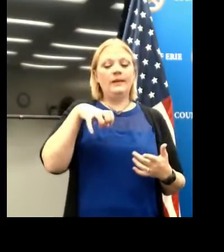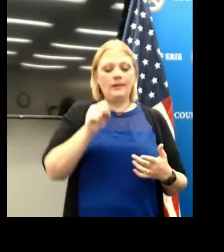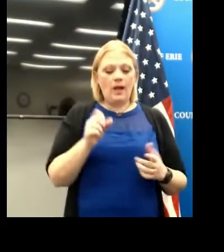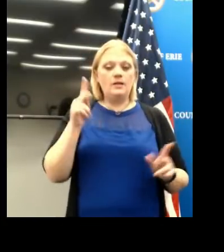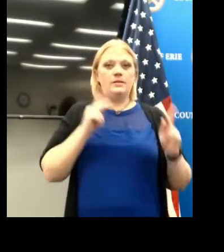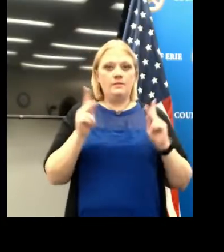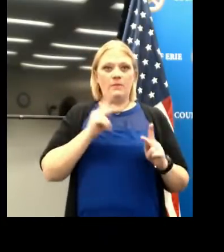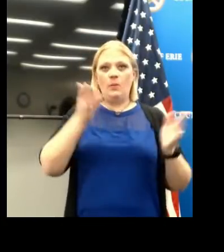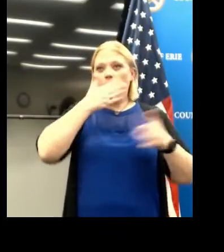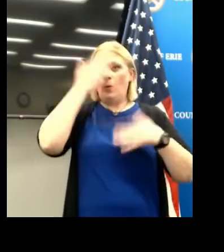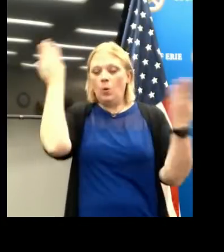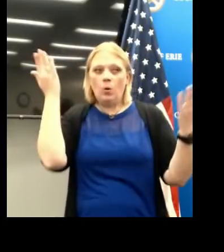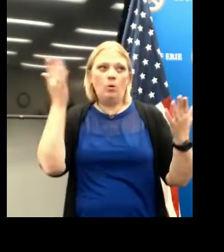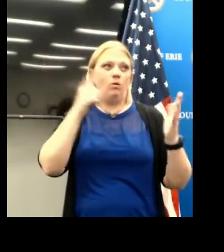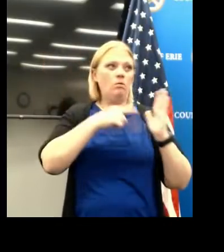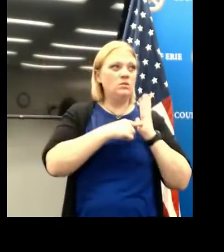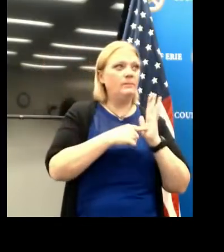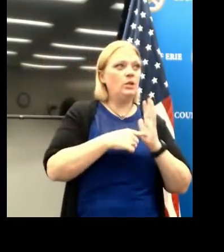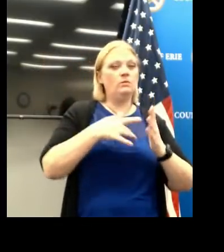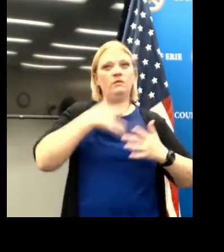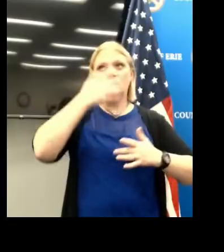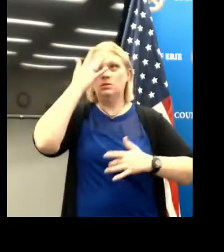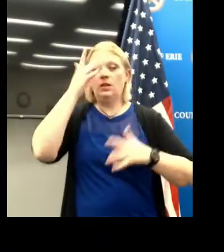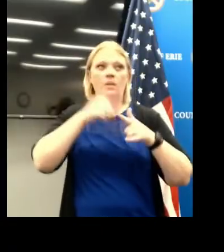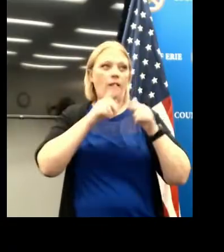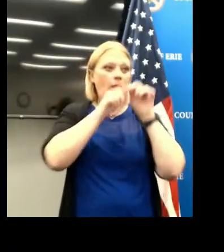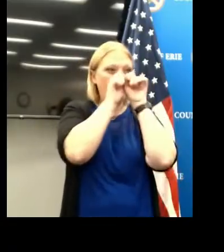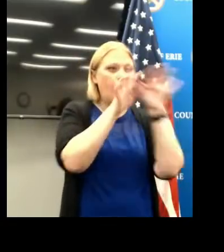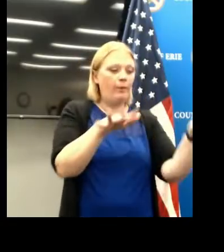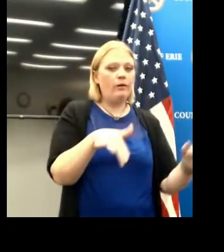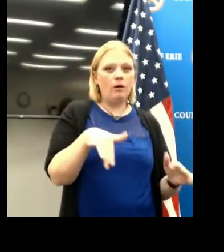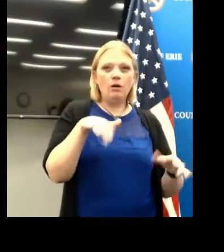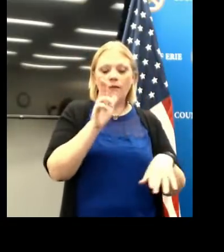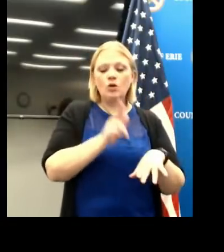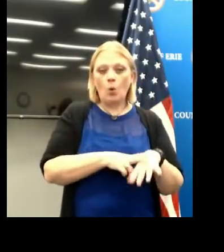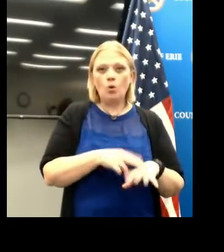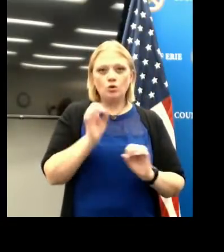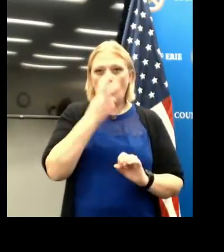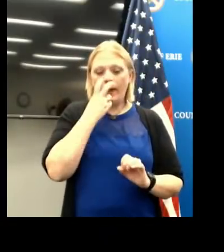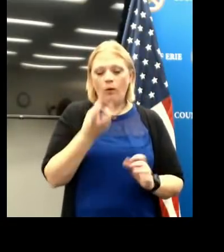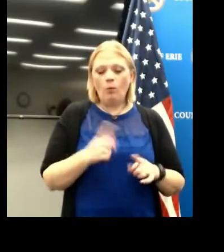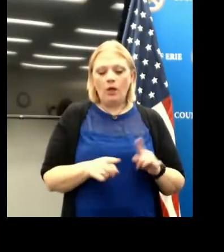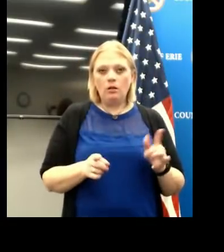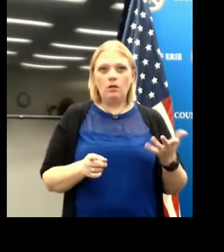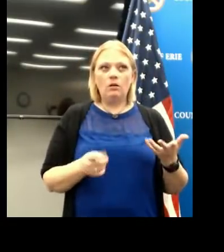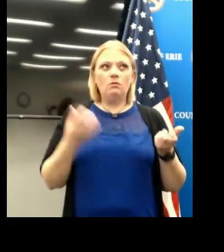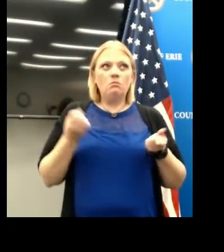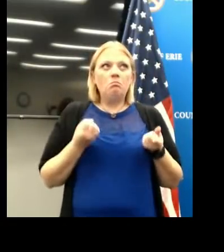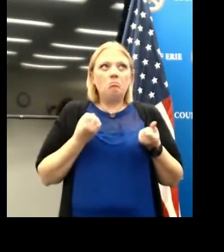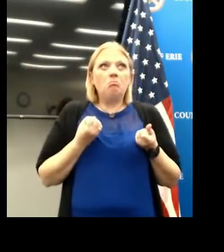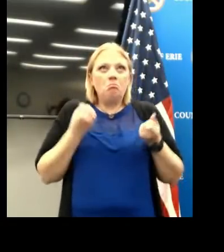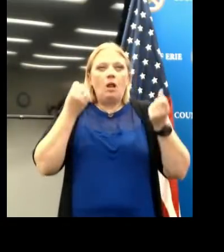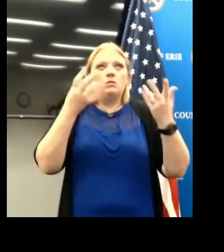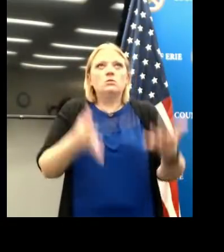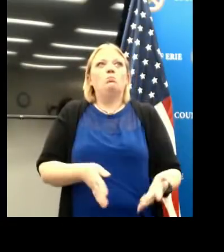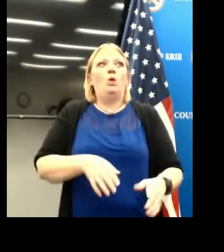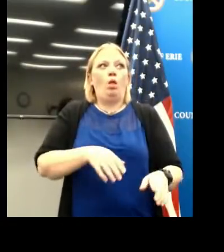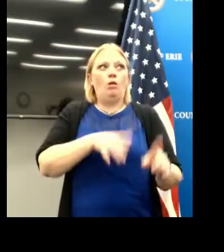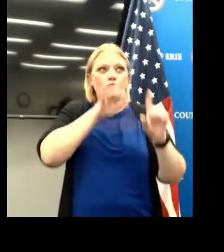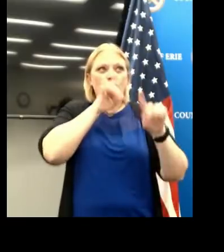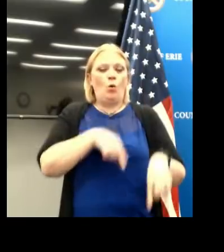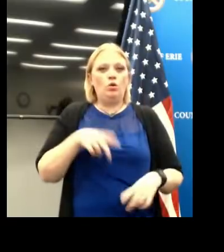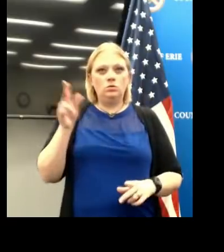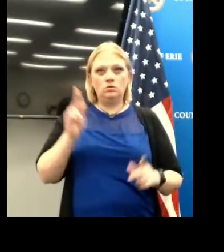asymptomatic people who could transmit it around. There's no doubt about it. But we are getting multiple reports of individuals